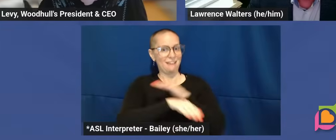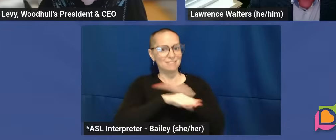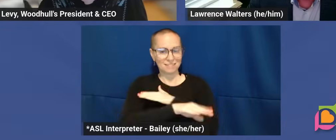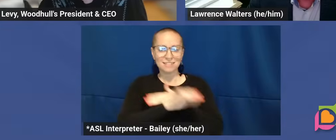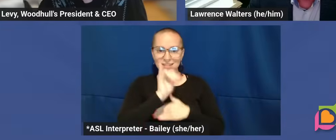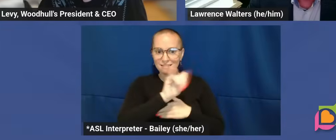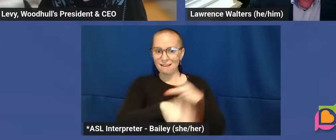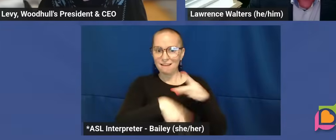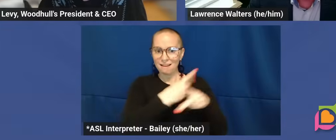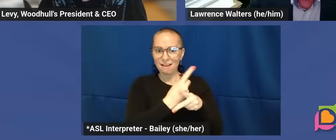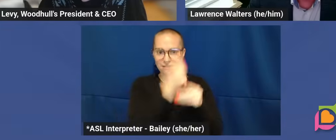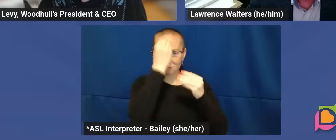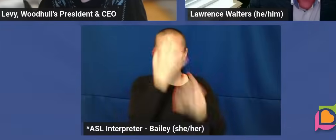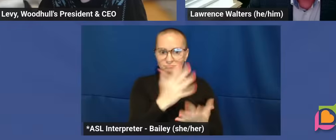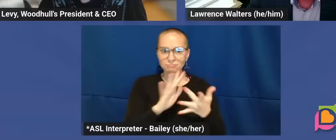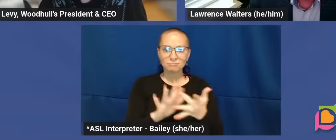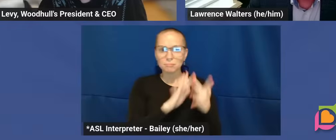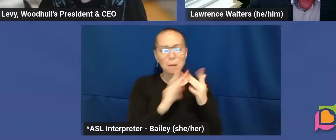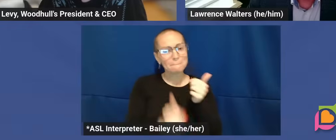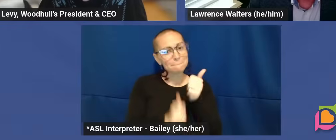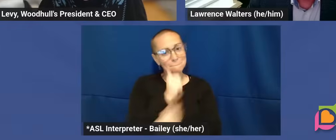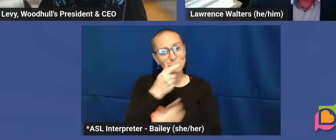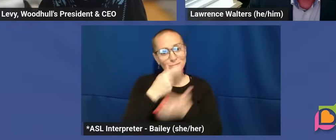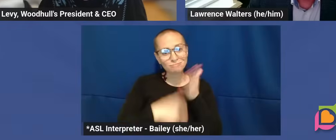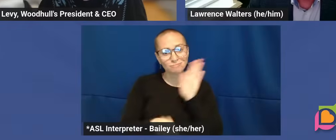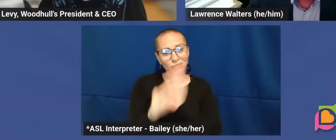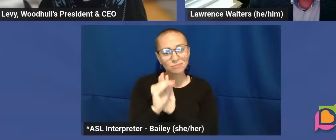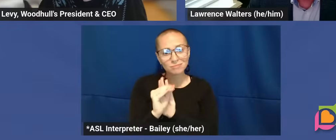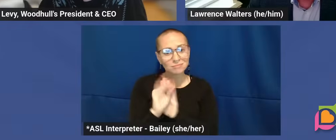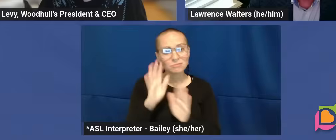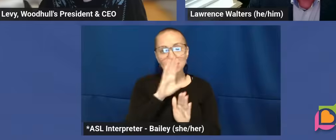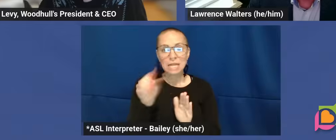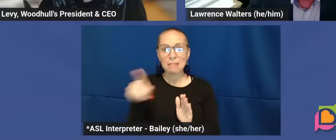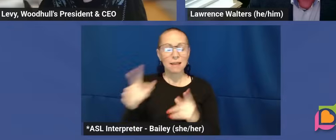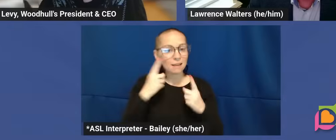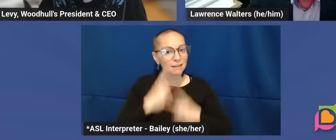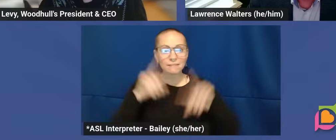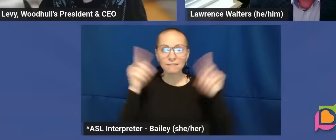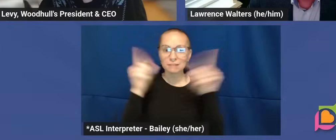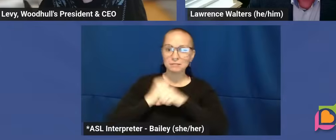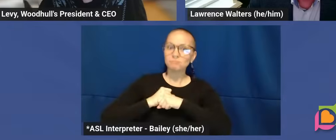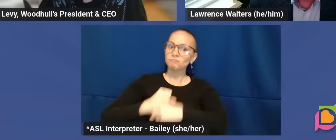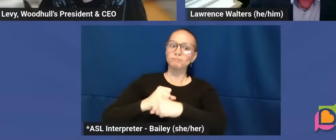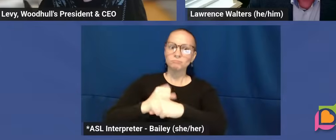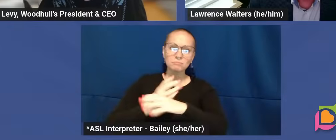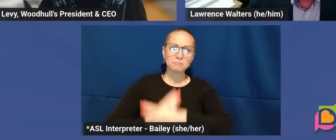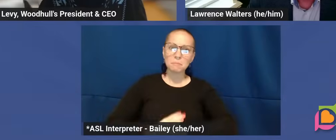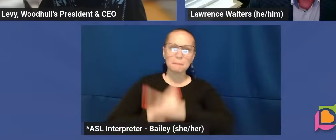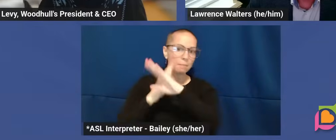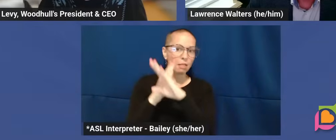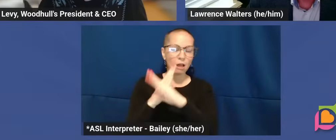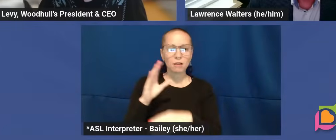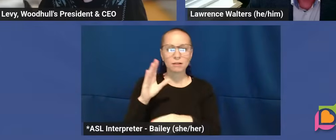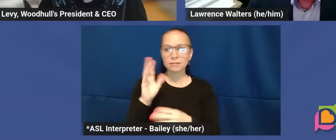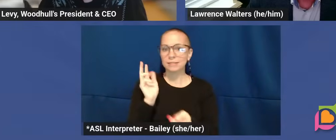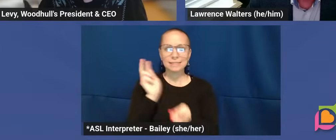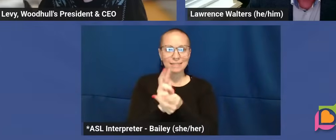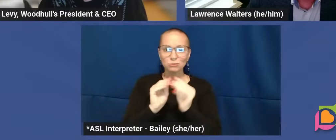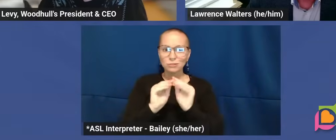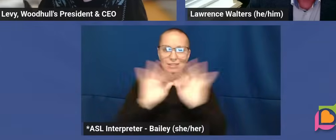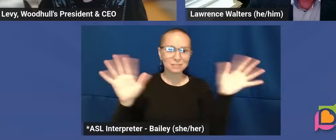do. Most of them are free, and they're very effective at what they do in blocking sexually explicit